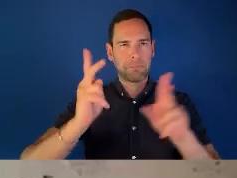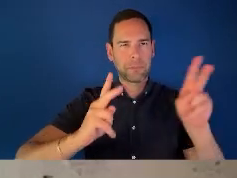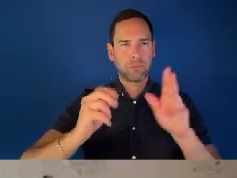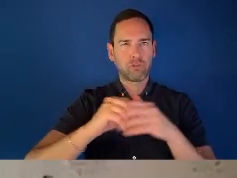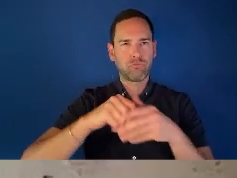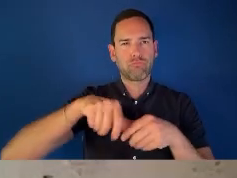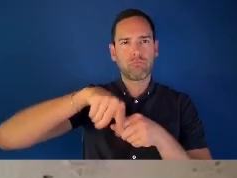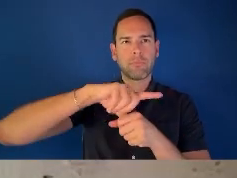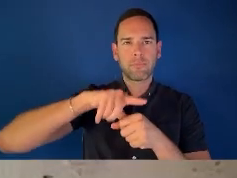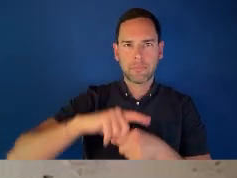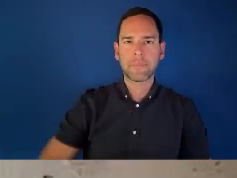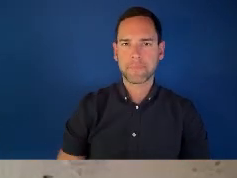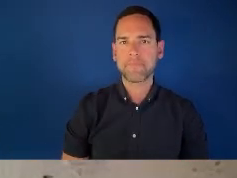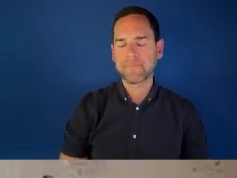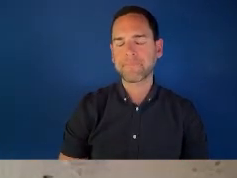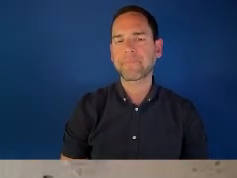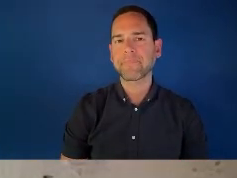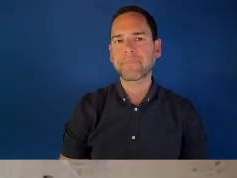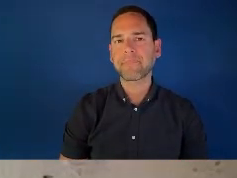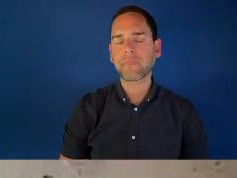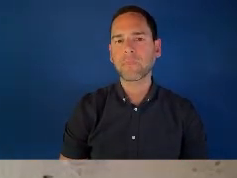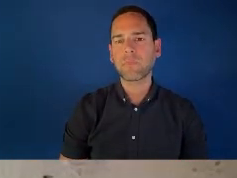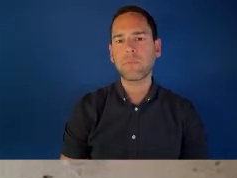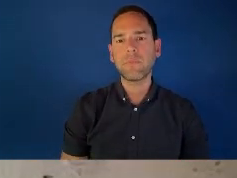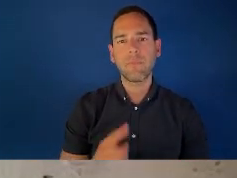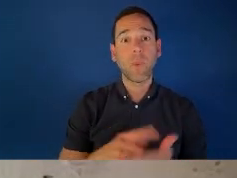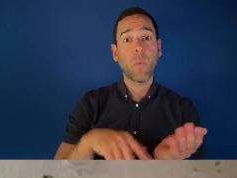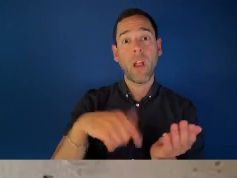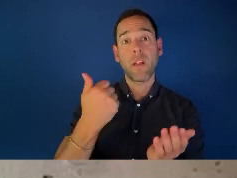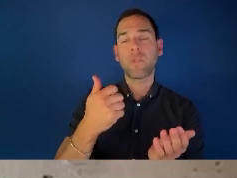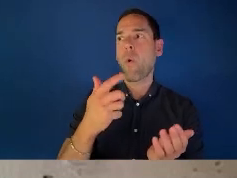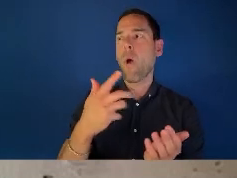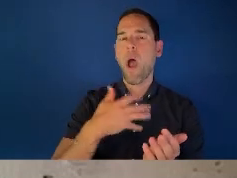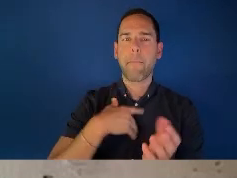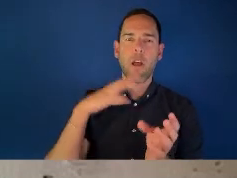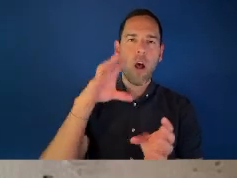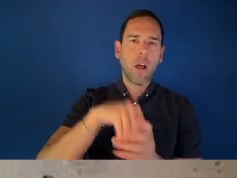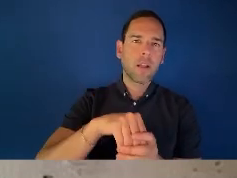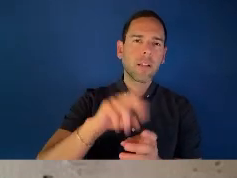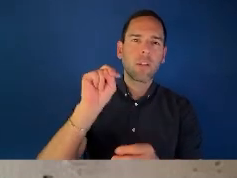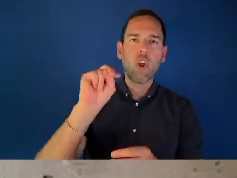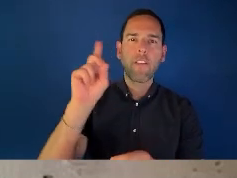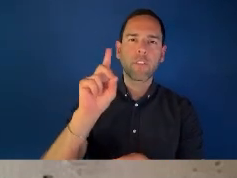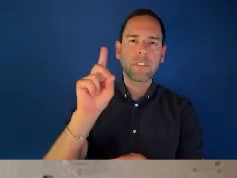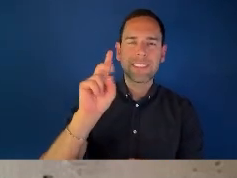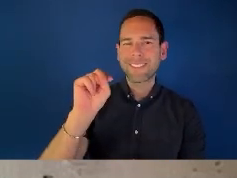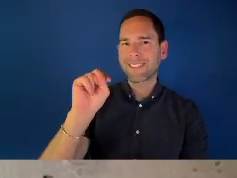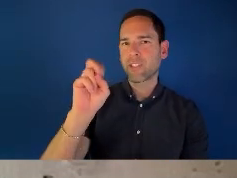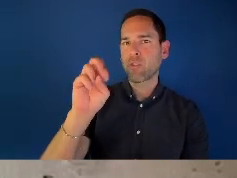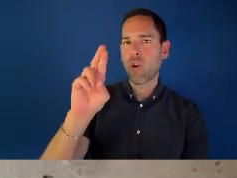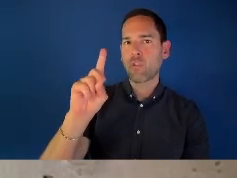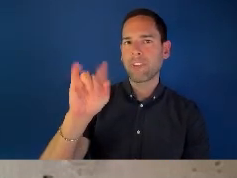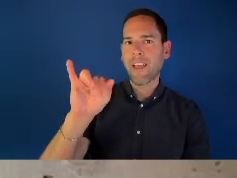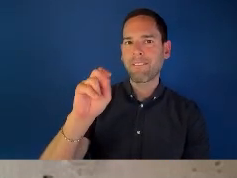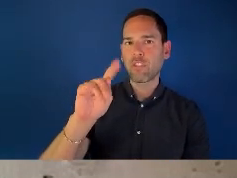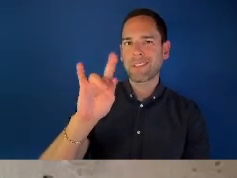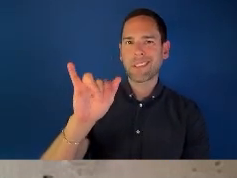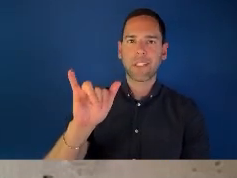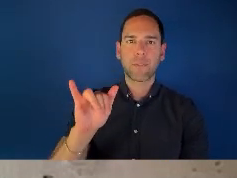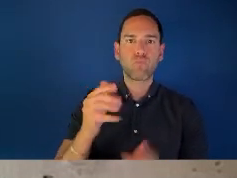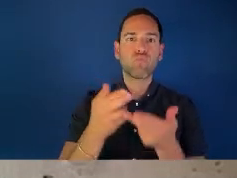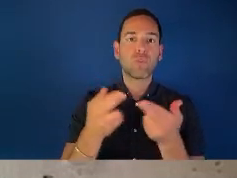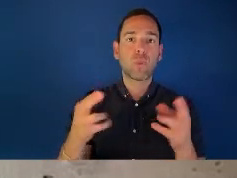And I love going to those events outside of classes as well. I honestly am pretty involved